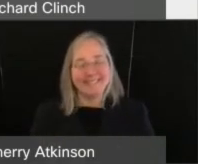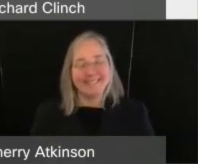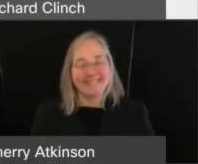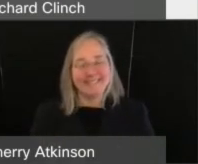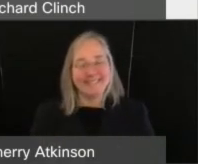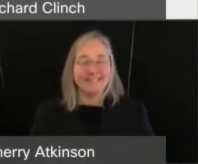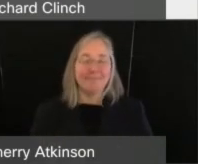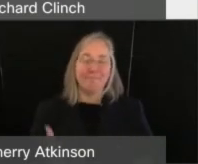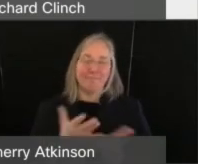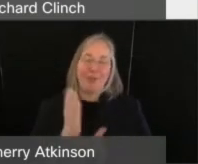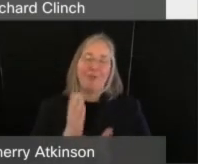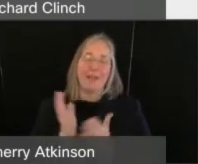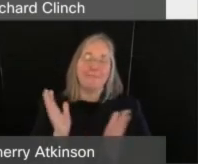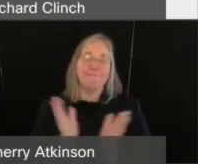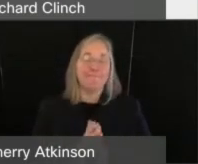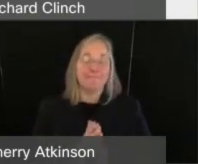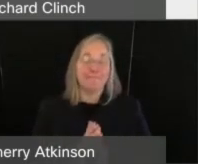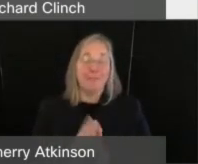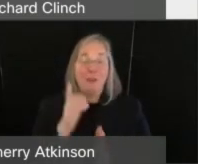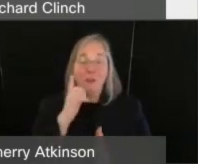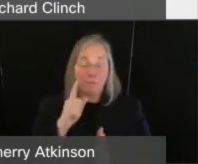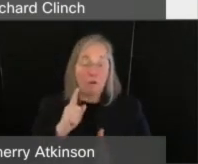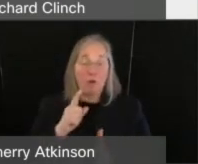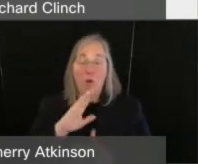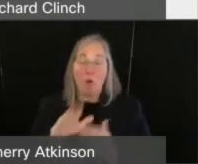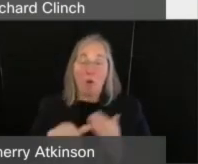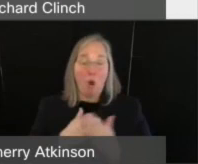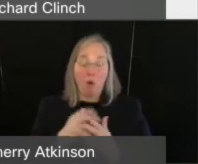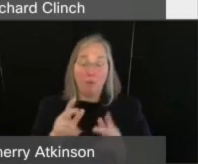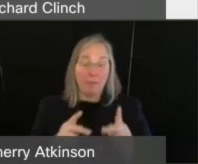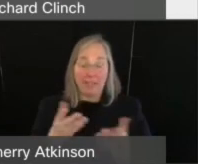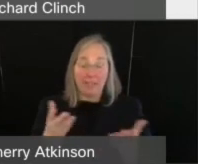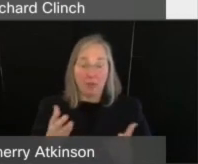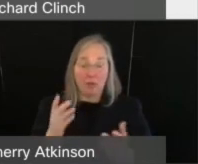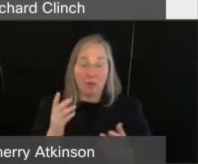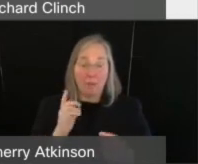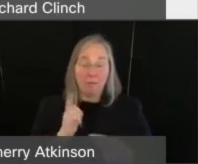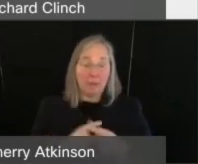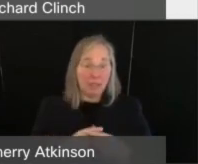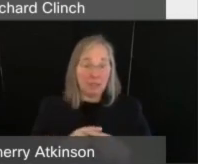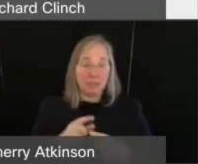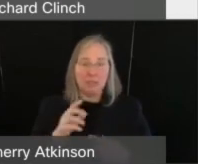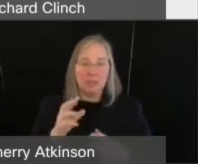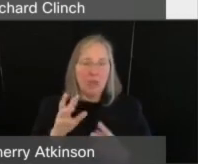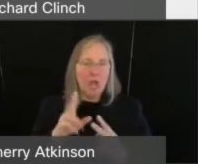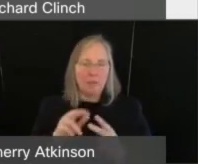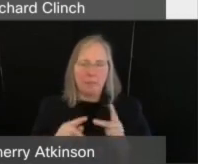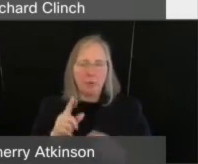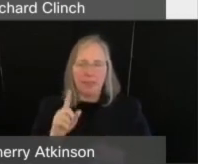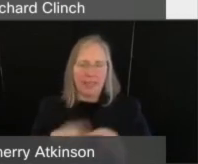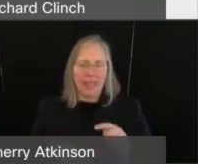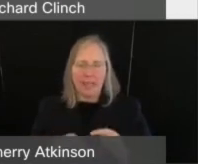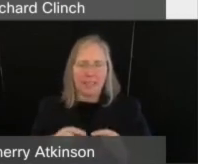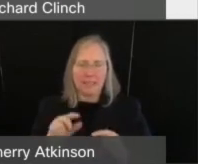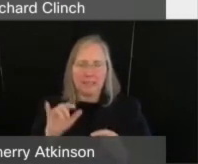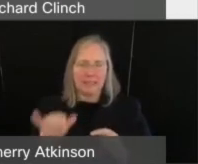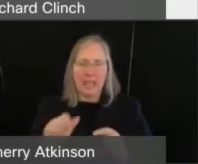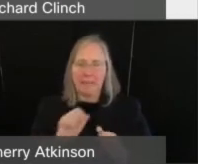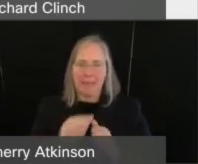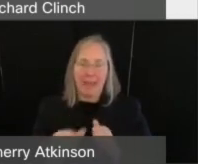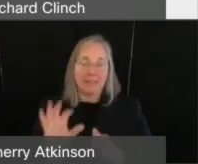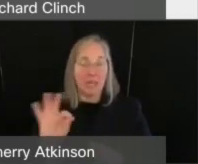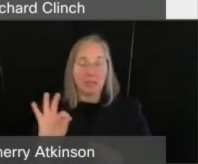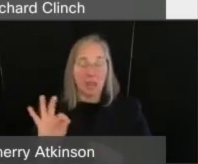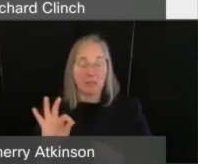All right. And for all the folks there, and also maybe a couple of them that cannot stay beyond 9 o'clock there, is that we